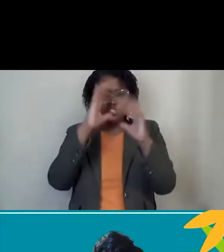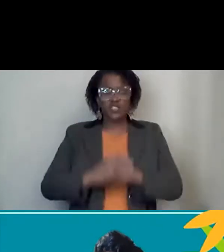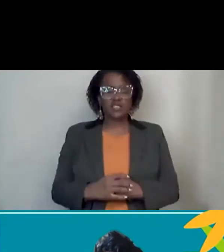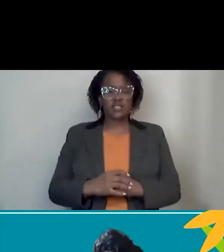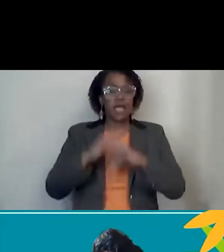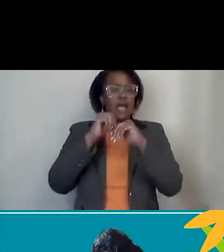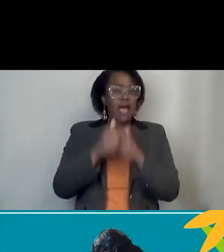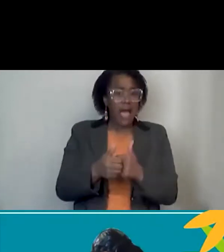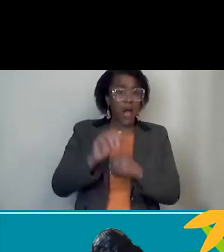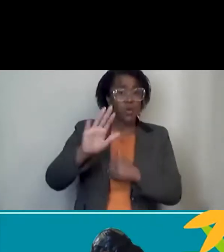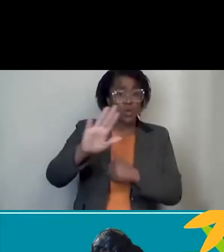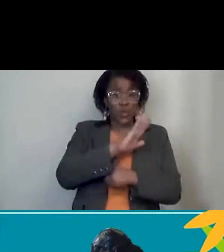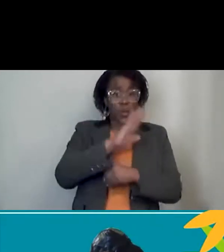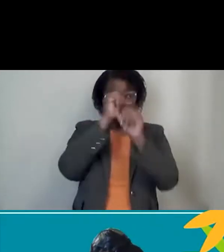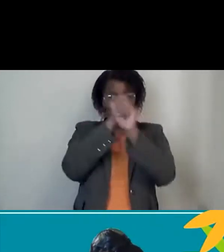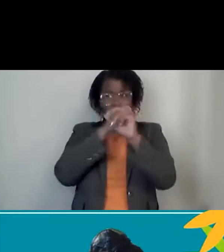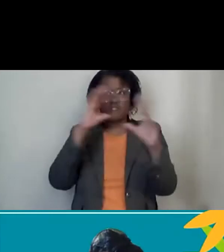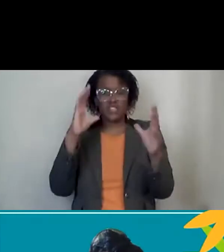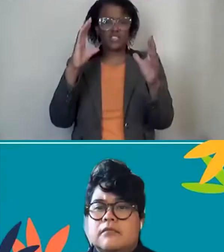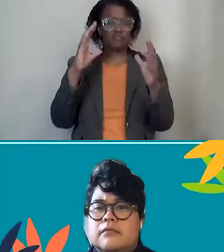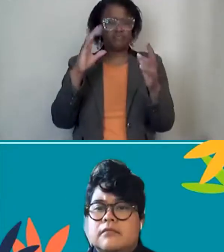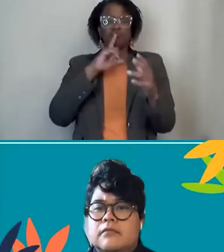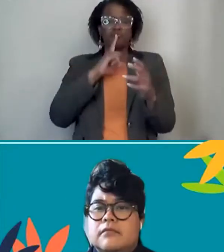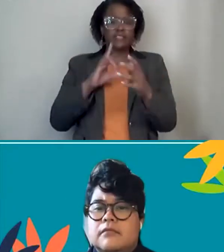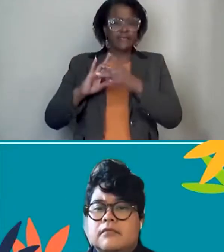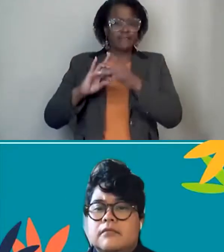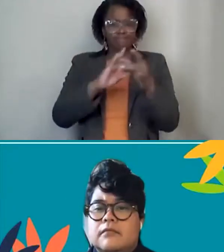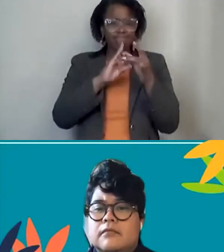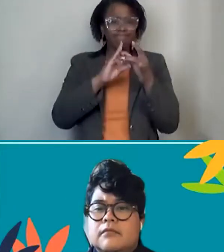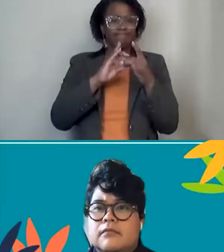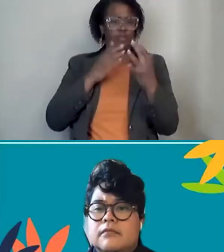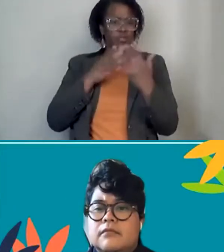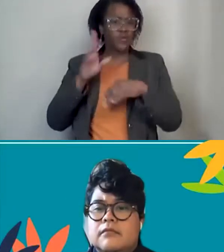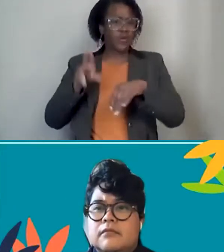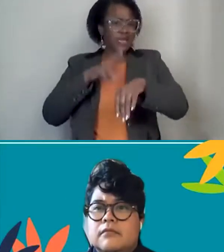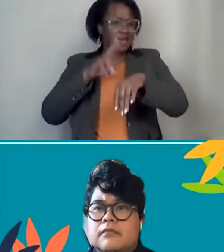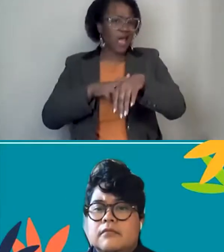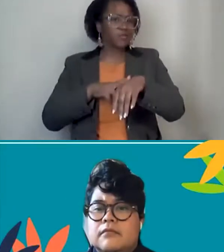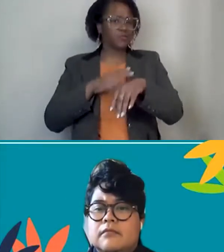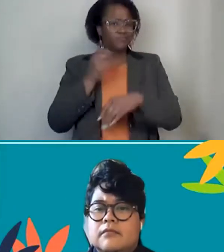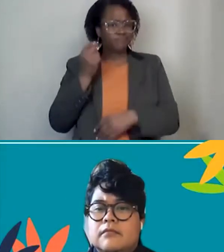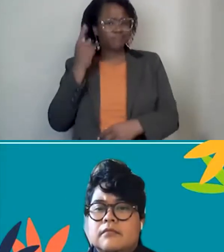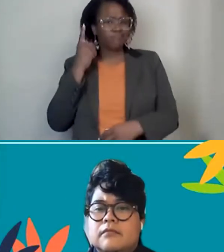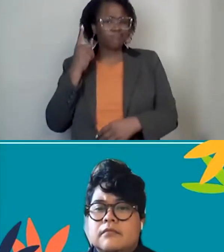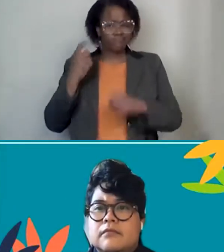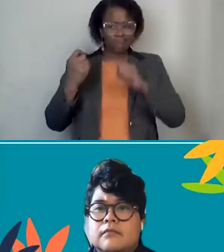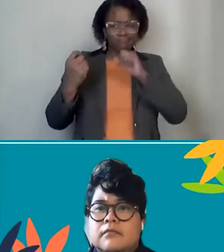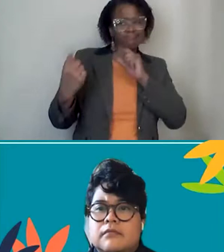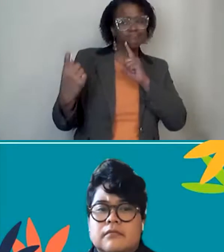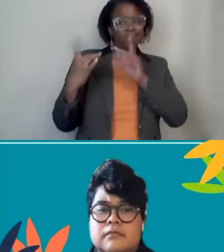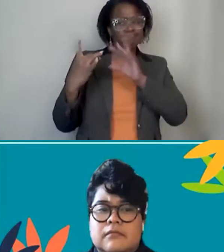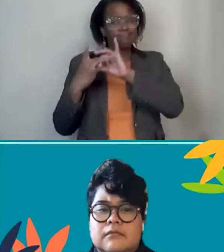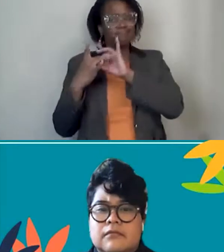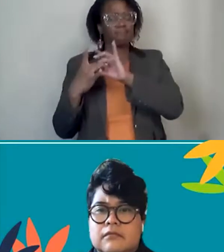they come together in just a natural, intuitive unity as well.